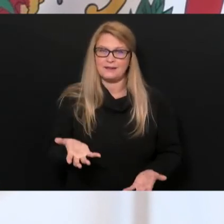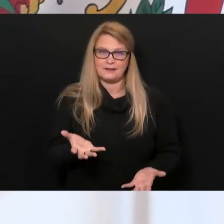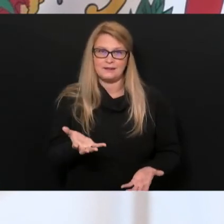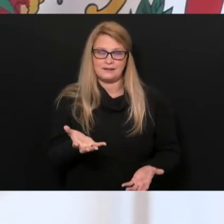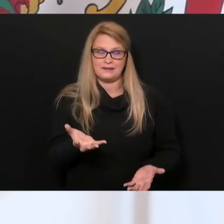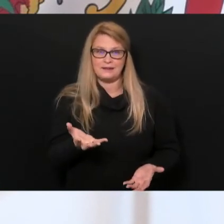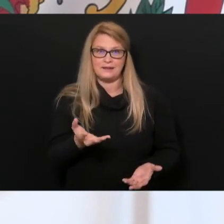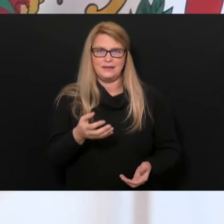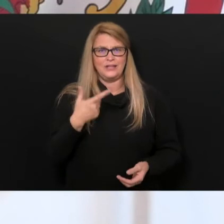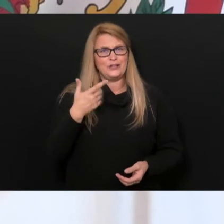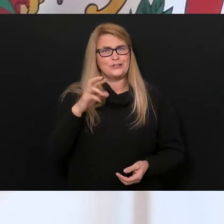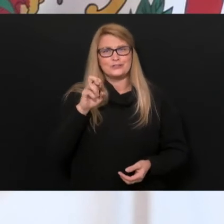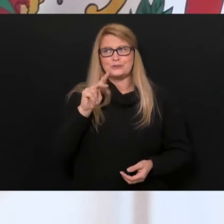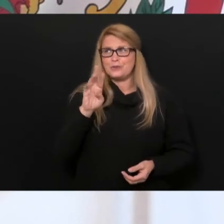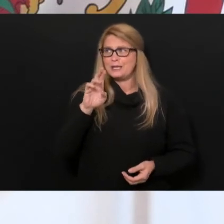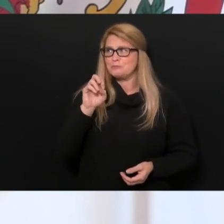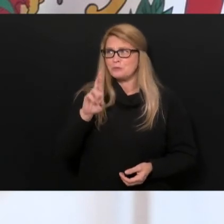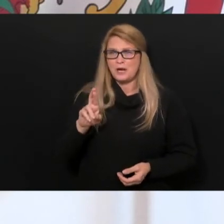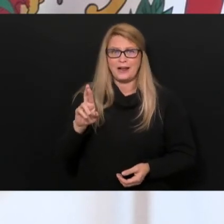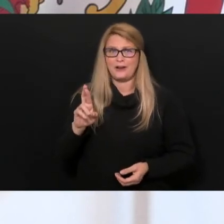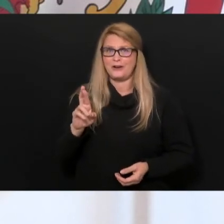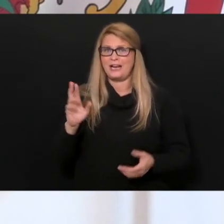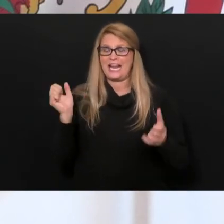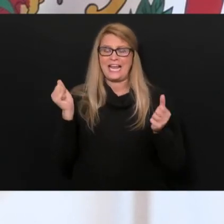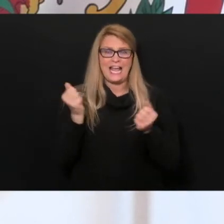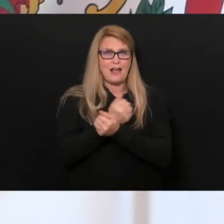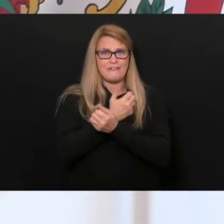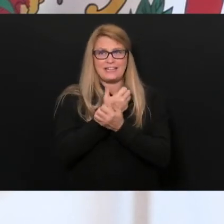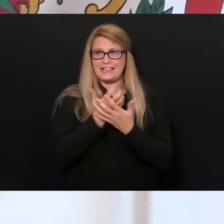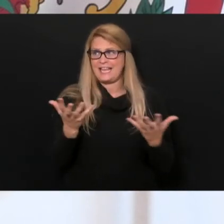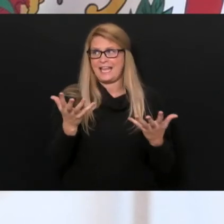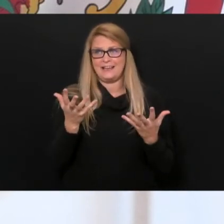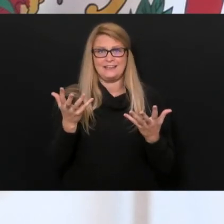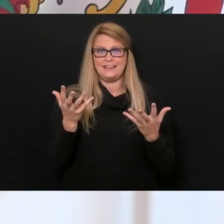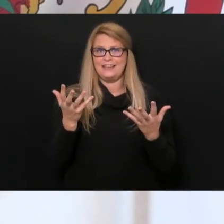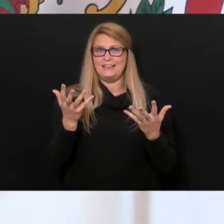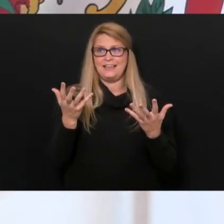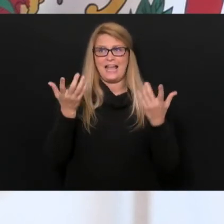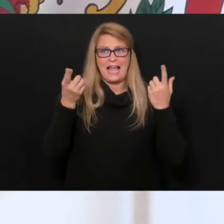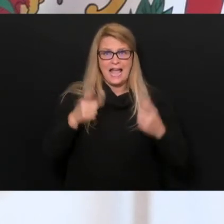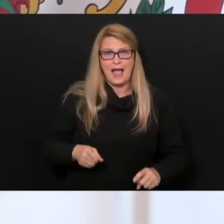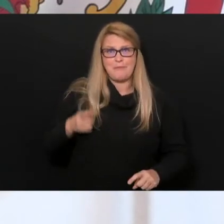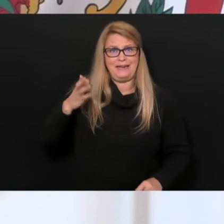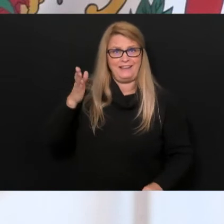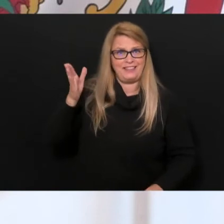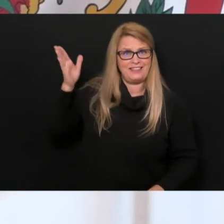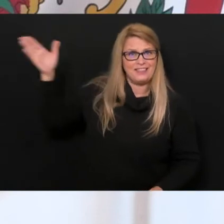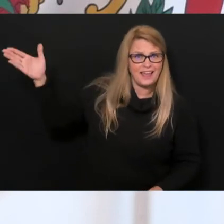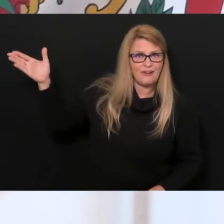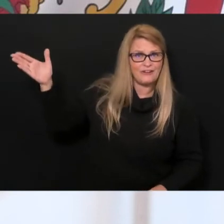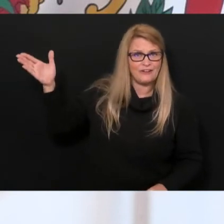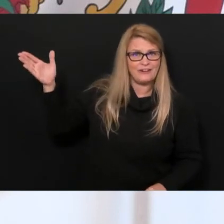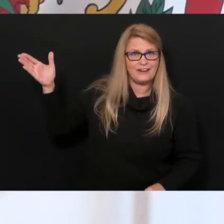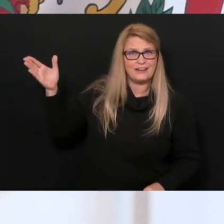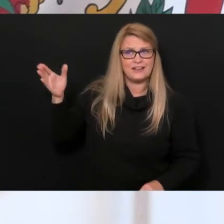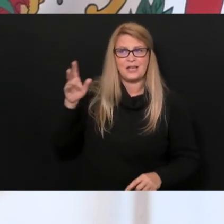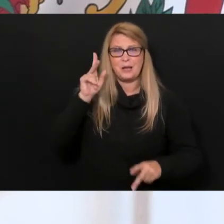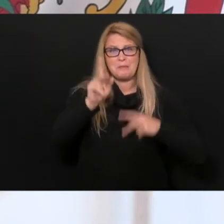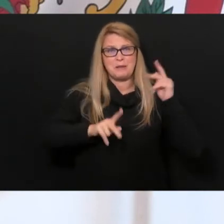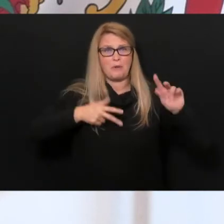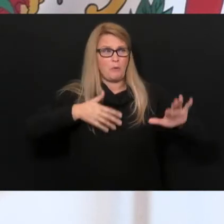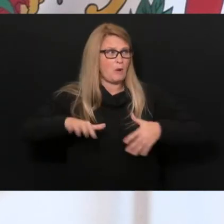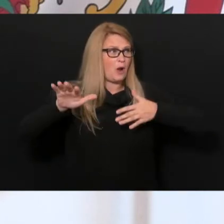the Greenbrier, every protocol and every single thing, if you go there, everybody's walking around with a